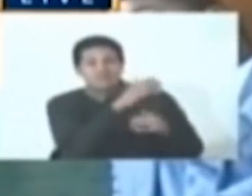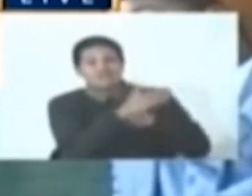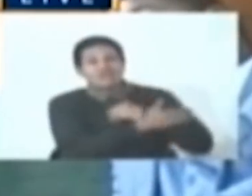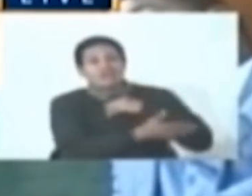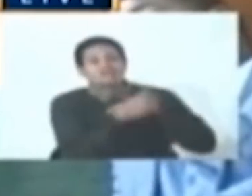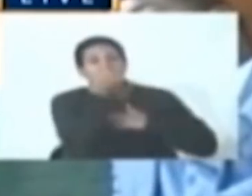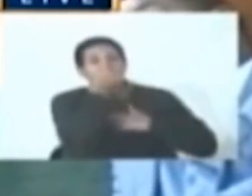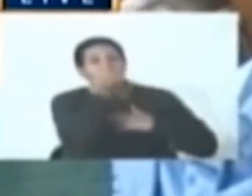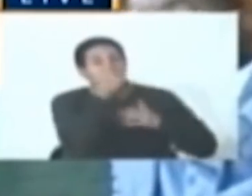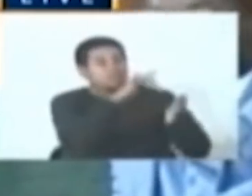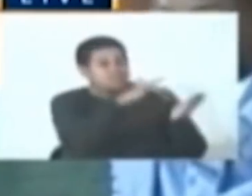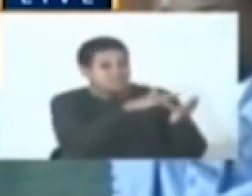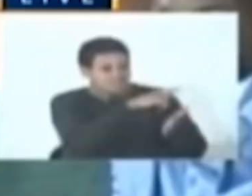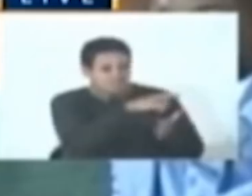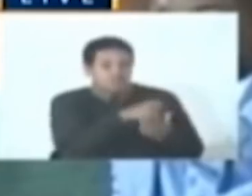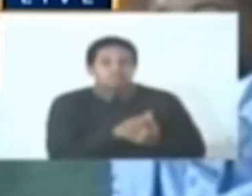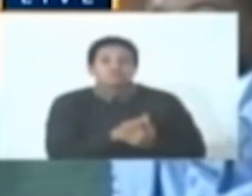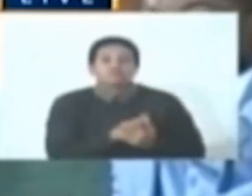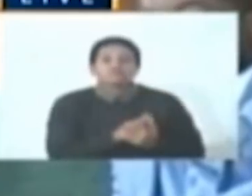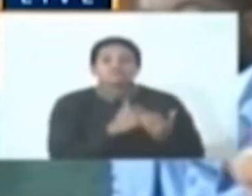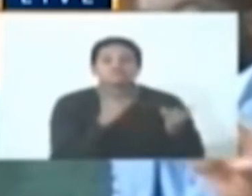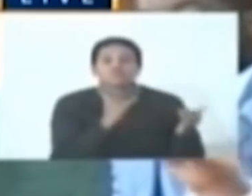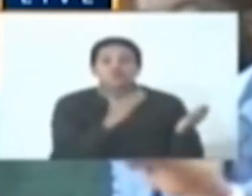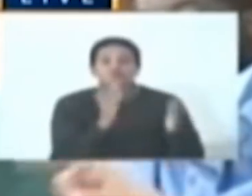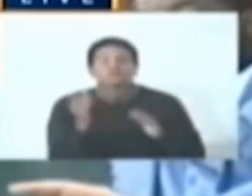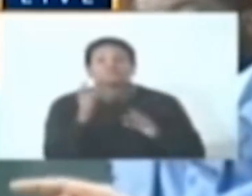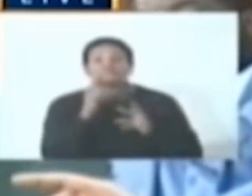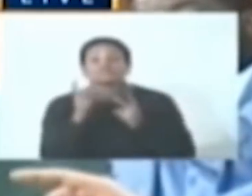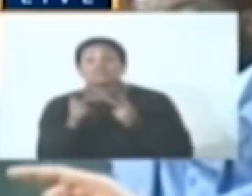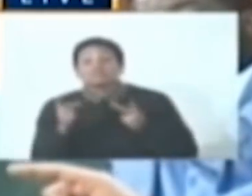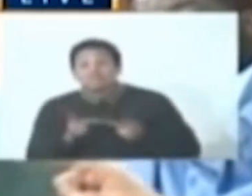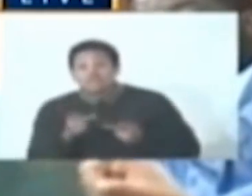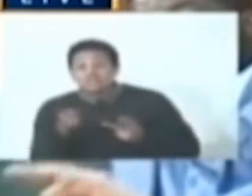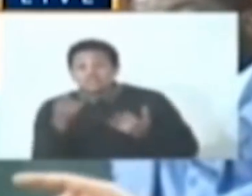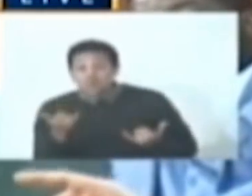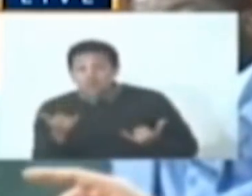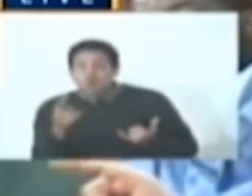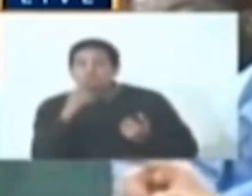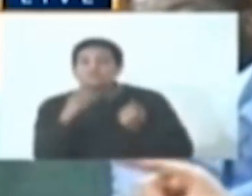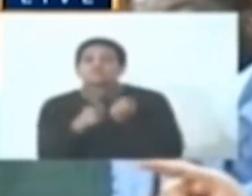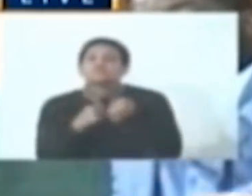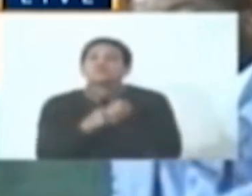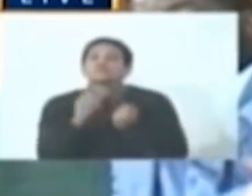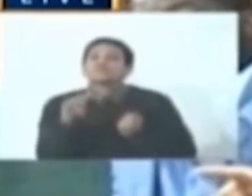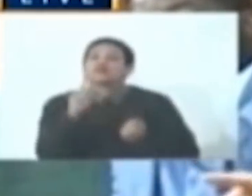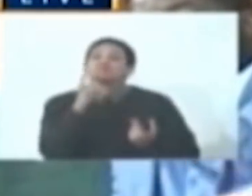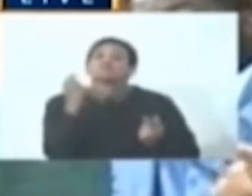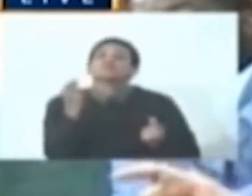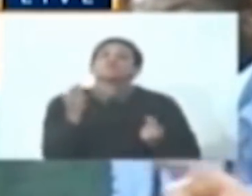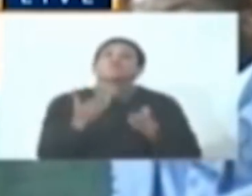Influenza Facility, to now a facility supporting that could